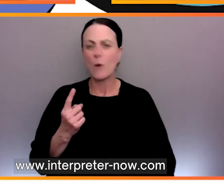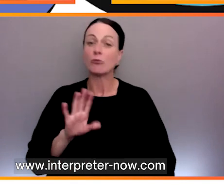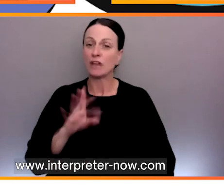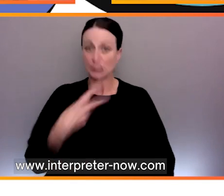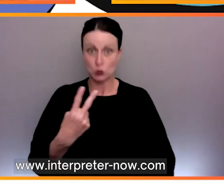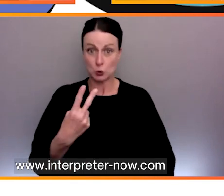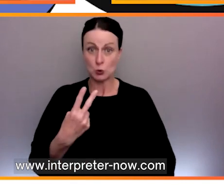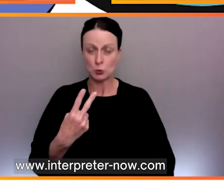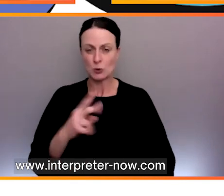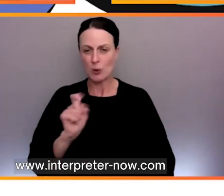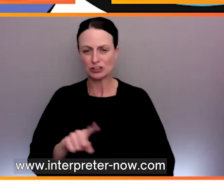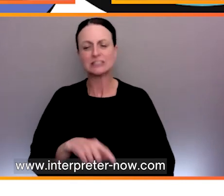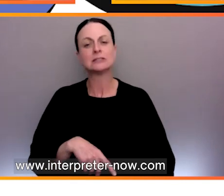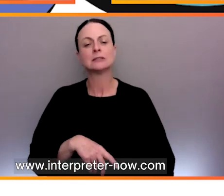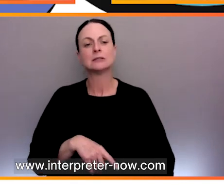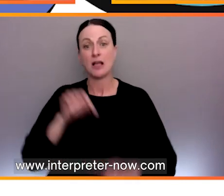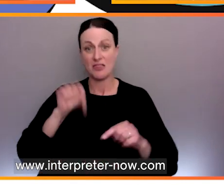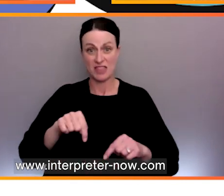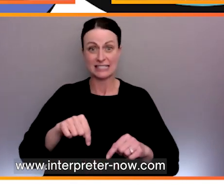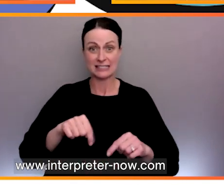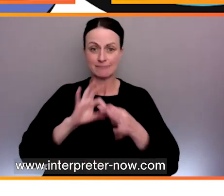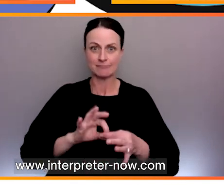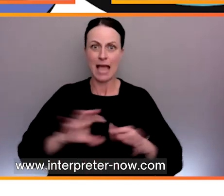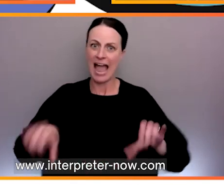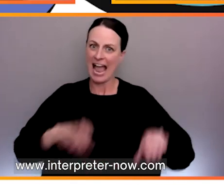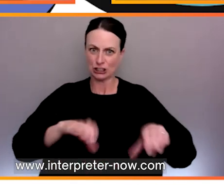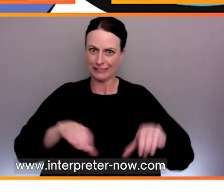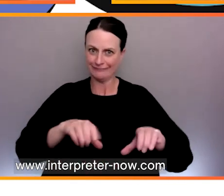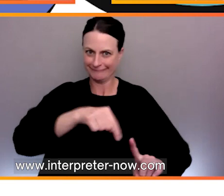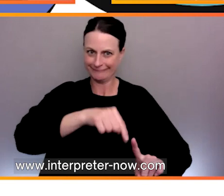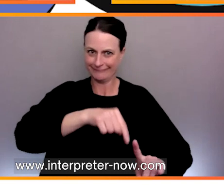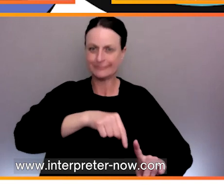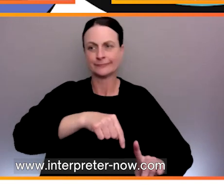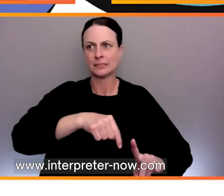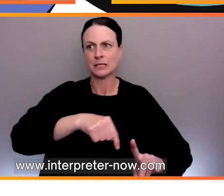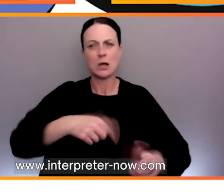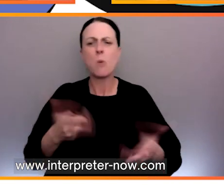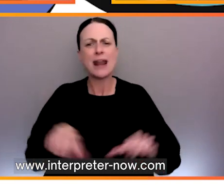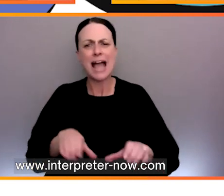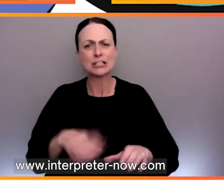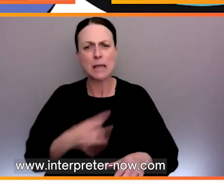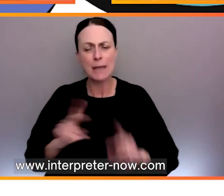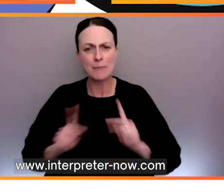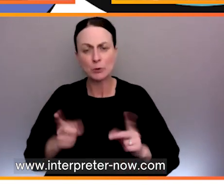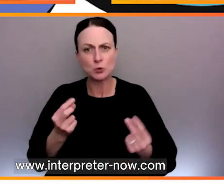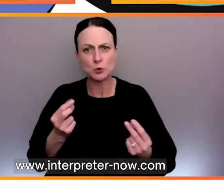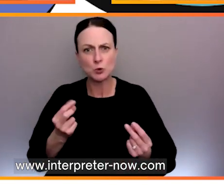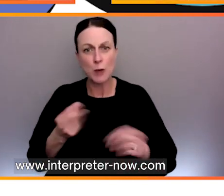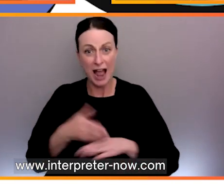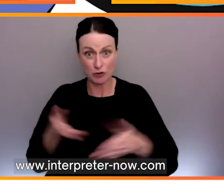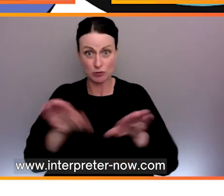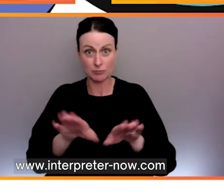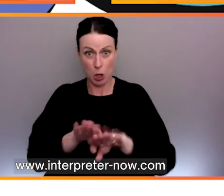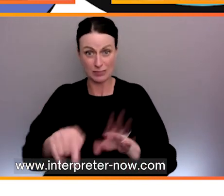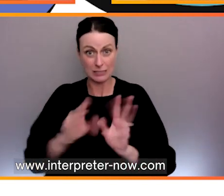to take coming away from our conversation? Well, if you're experiencing workplace bullying, I mean, if any of this resonates, like